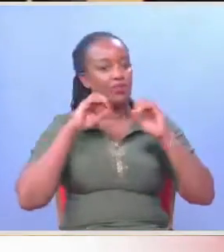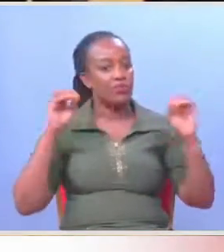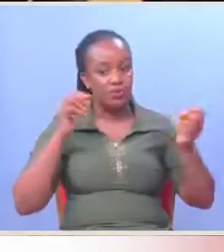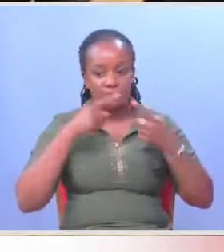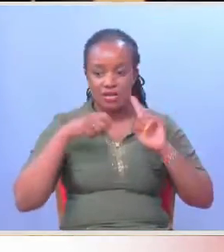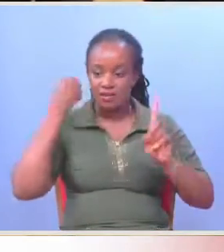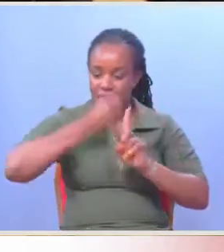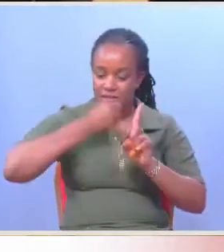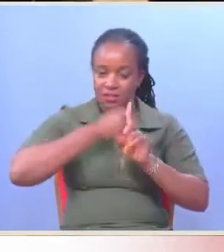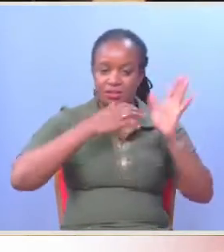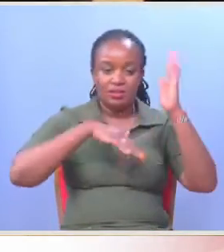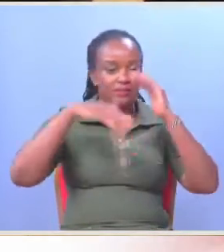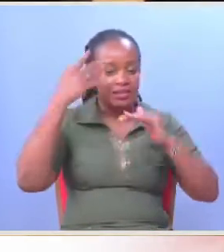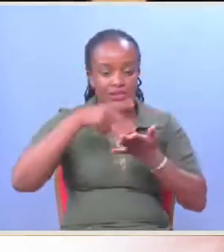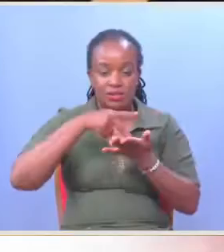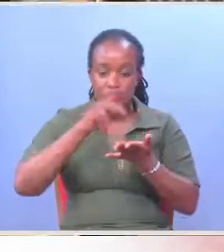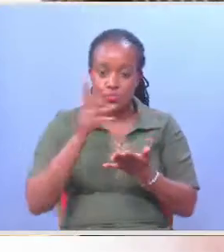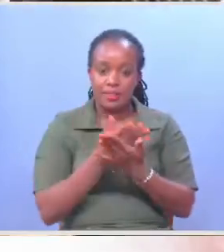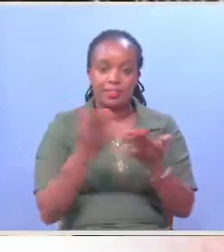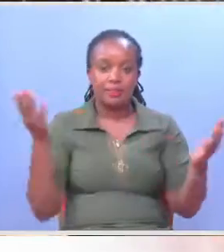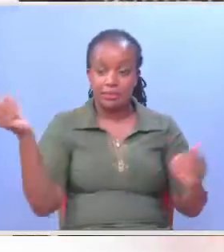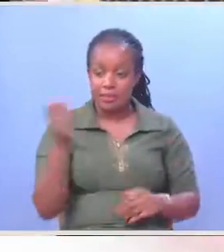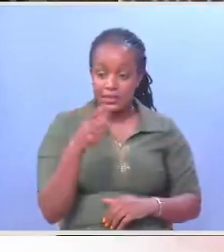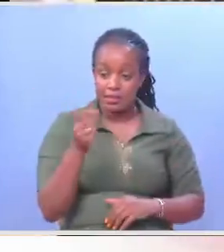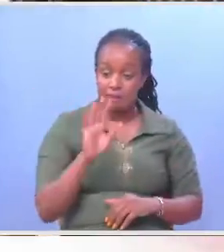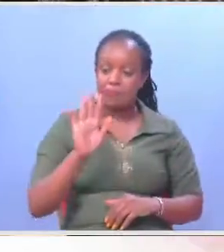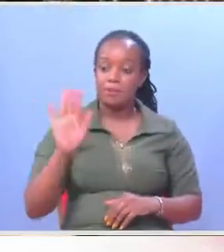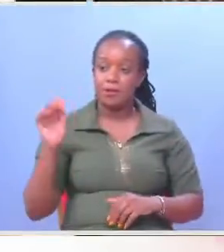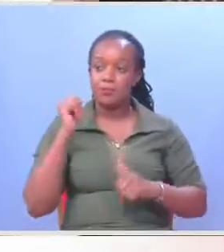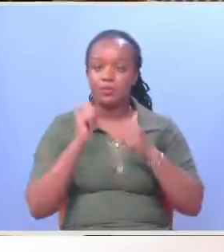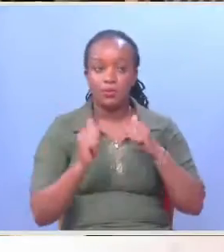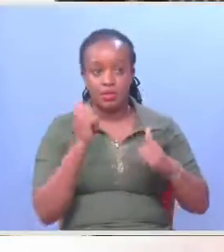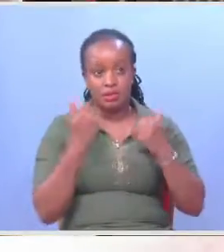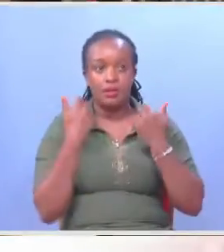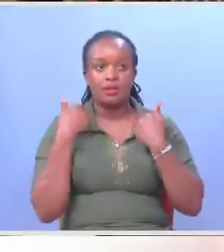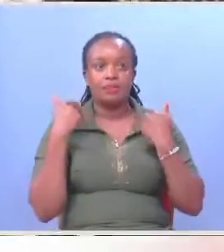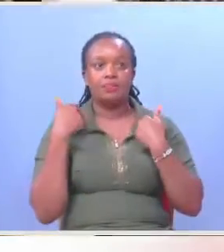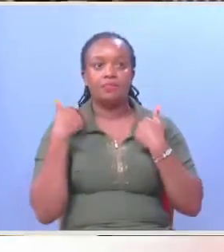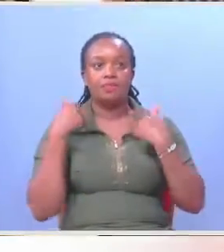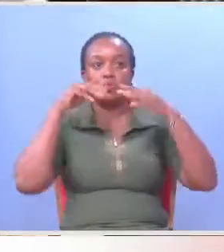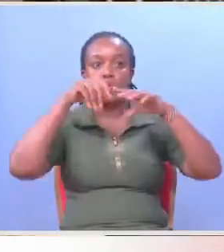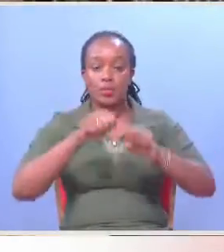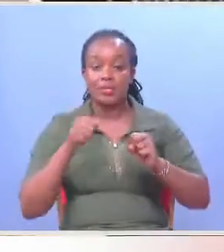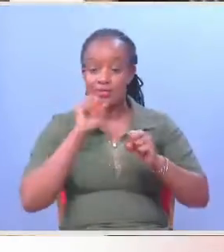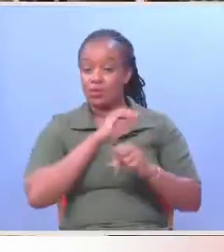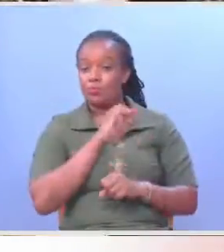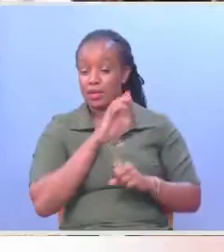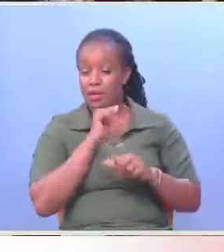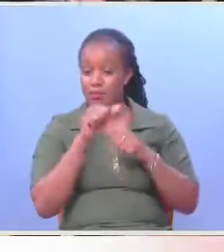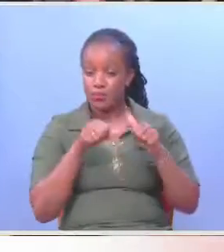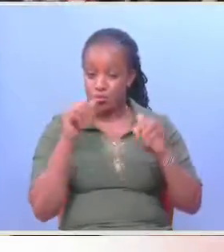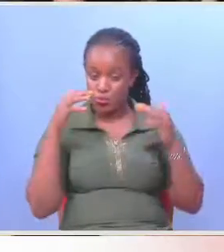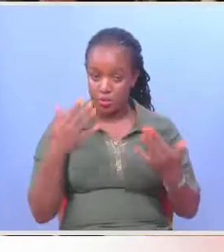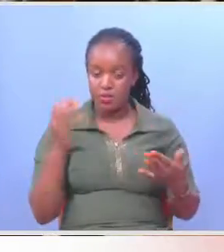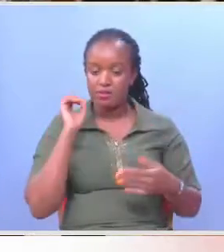the university's administration to pay them their salaries, which is believed to have been embezzled. They are claiming that lack of pay has led